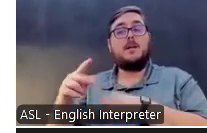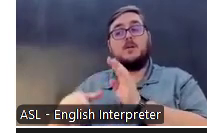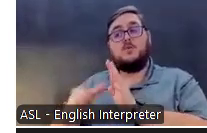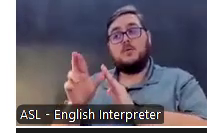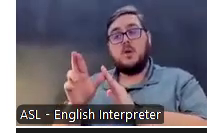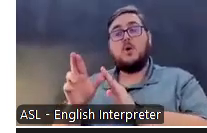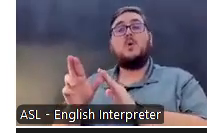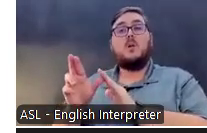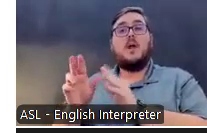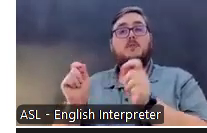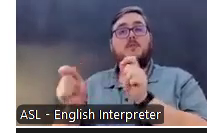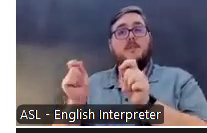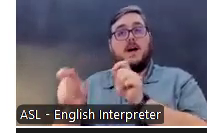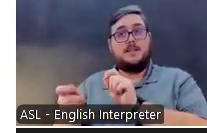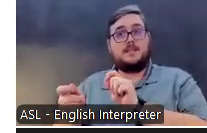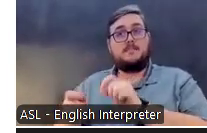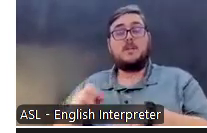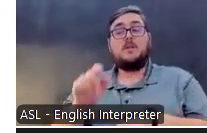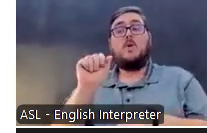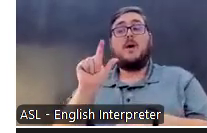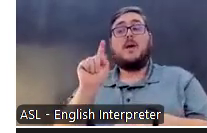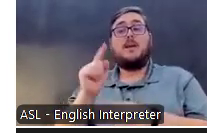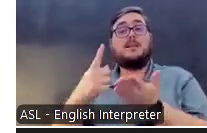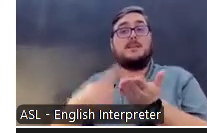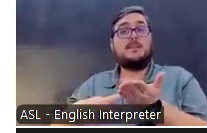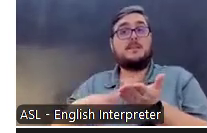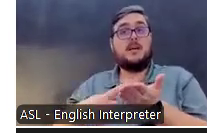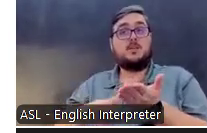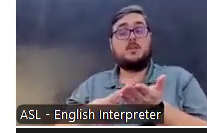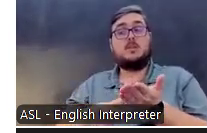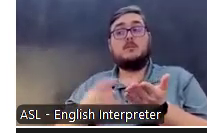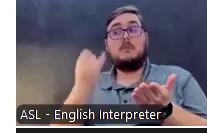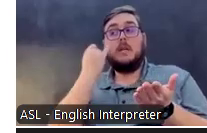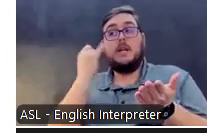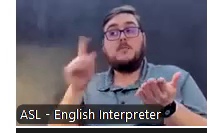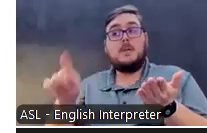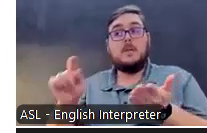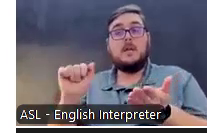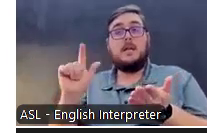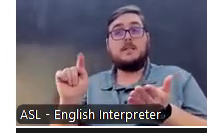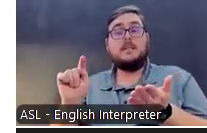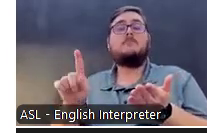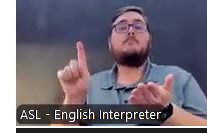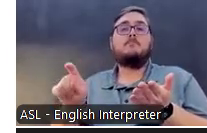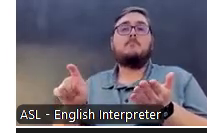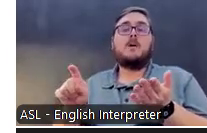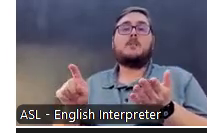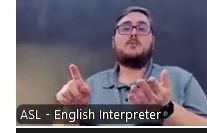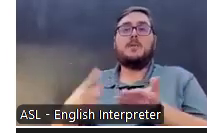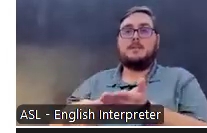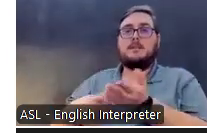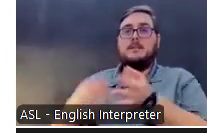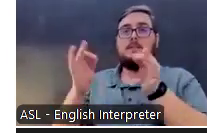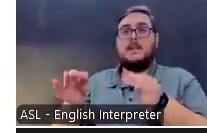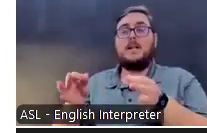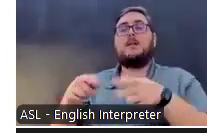AT discussions and whether there is a need for AT should be done at IEP meetings. Some things to think